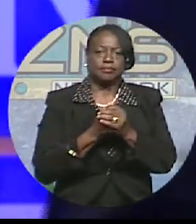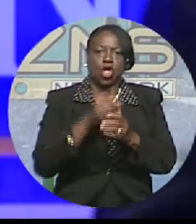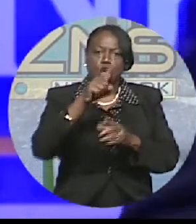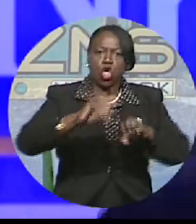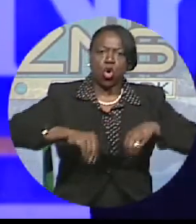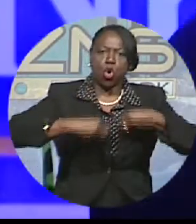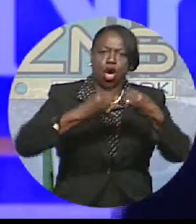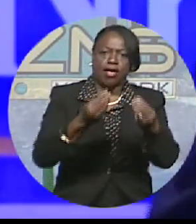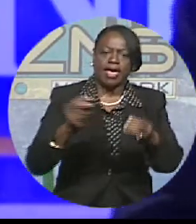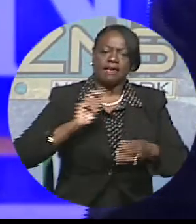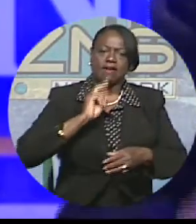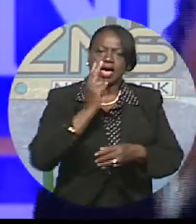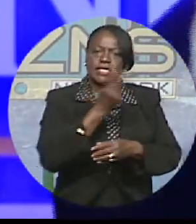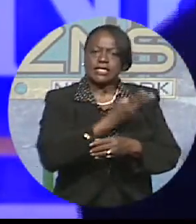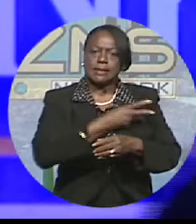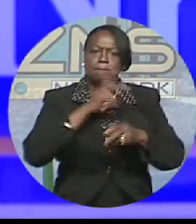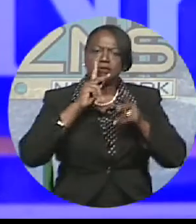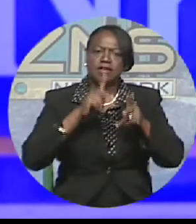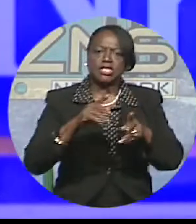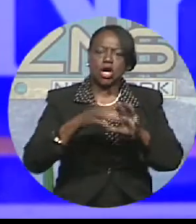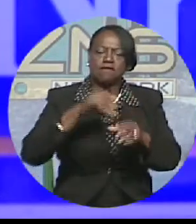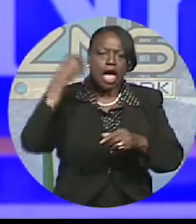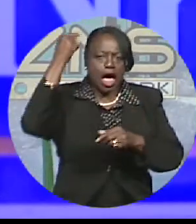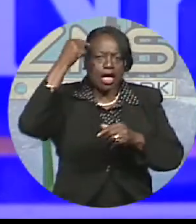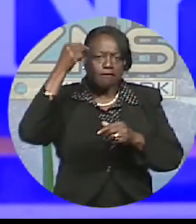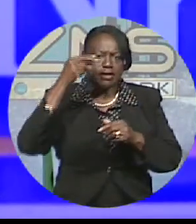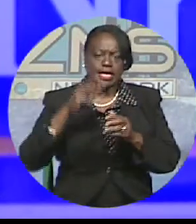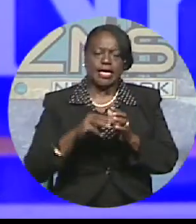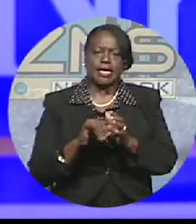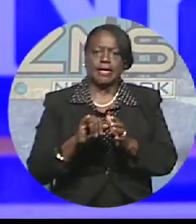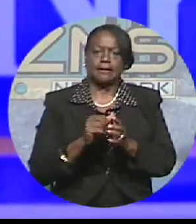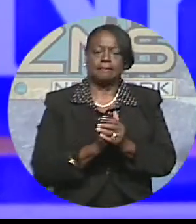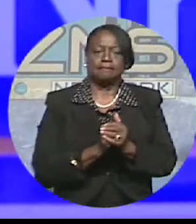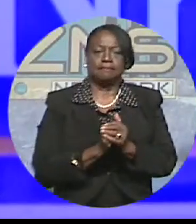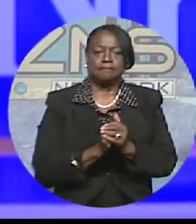You gave us the privilege of governing.